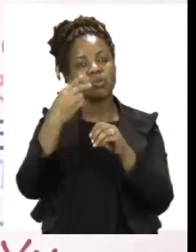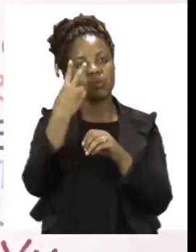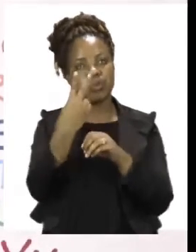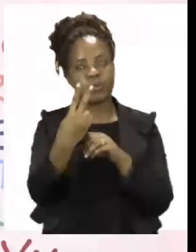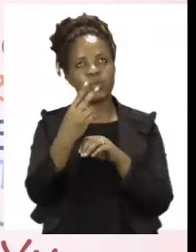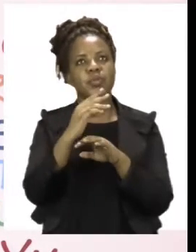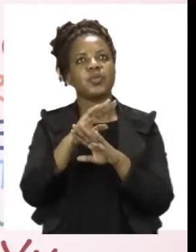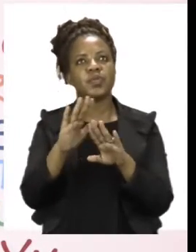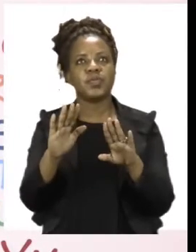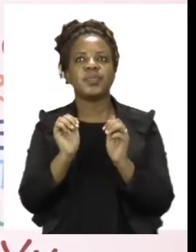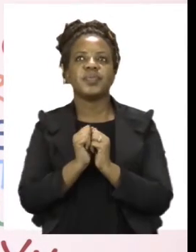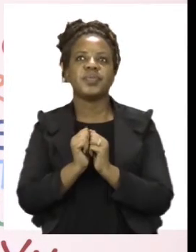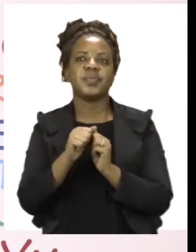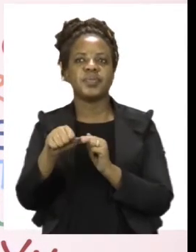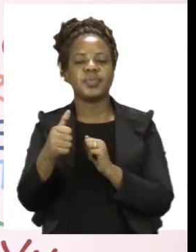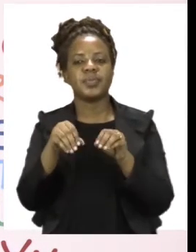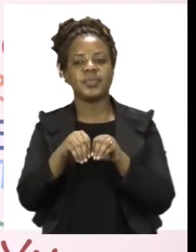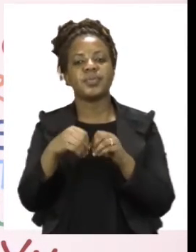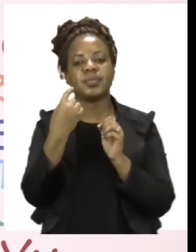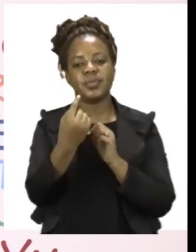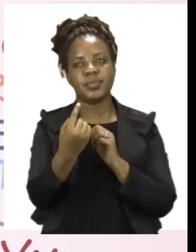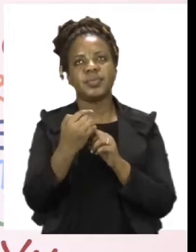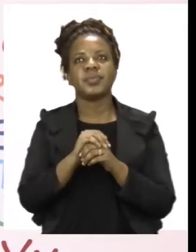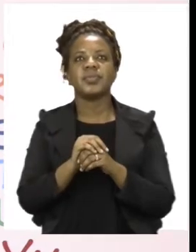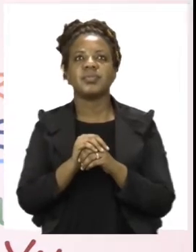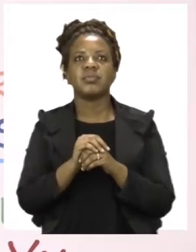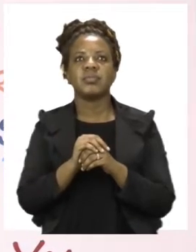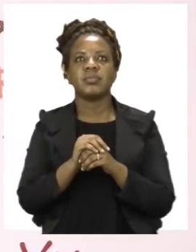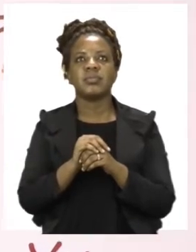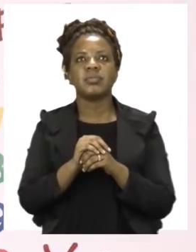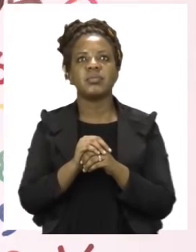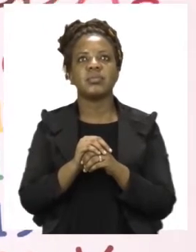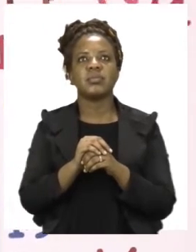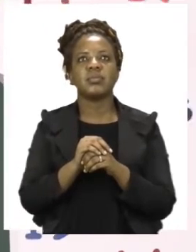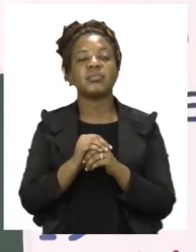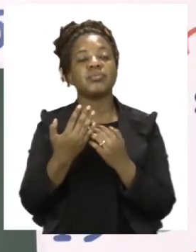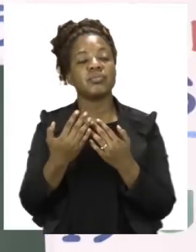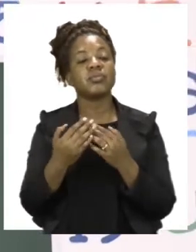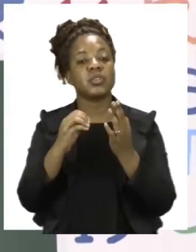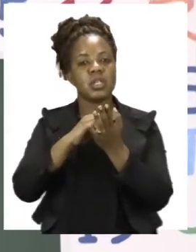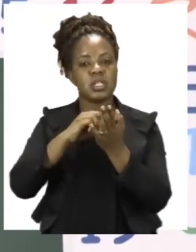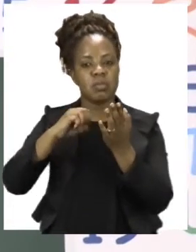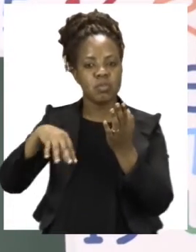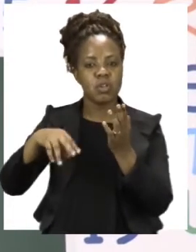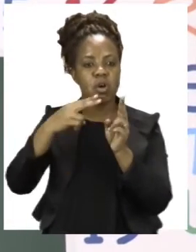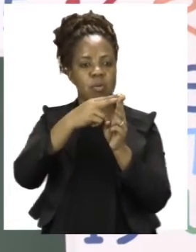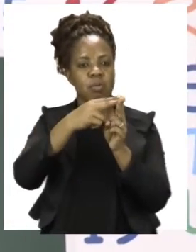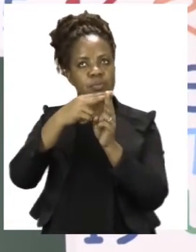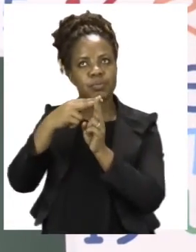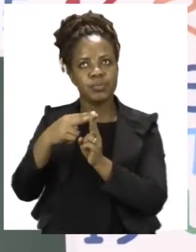a look at the board. Now, what is important about subtraction with borrowing is that we make sure that we know which ones are